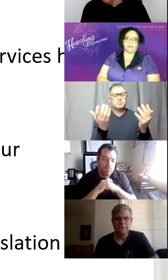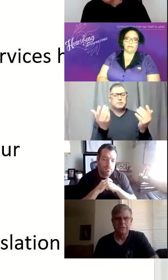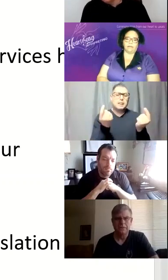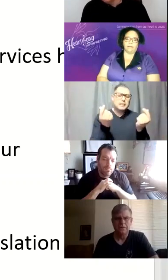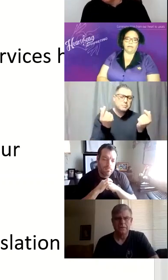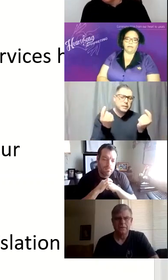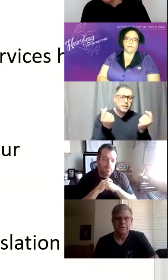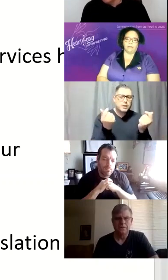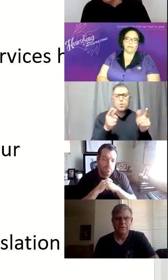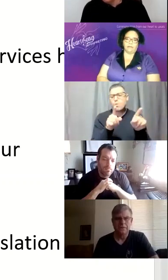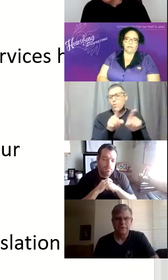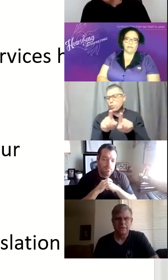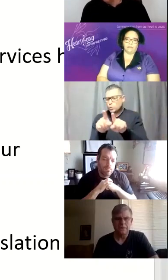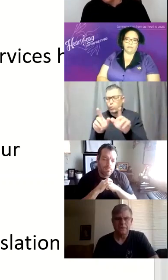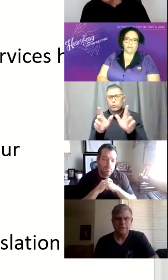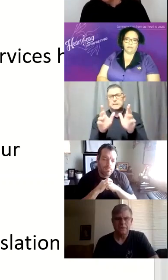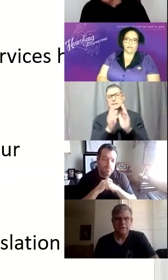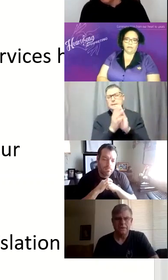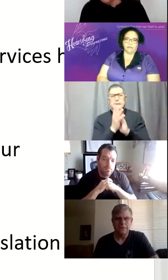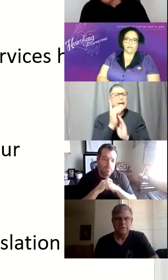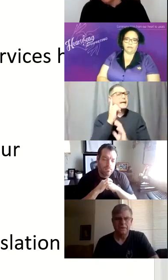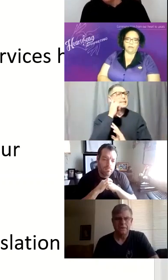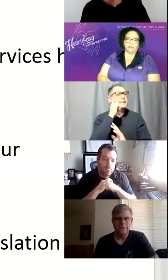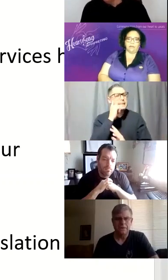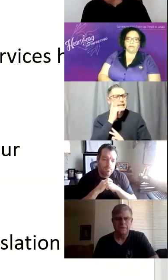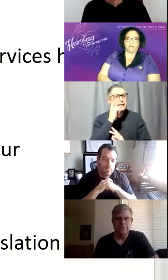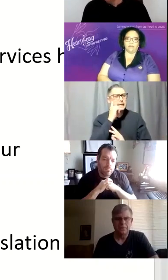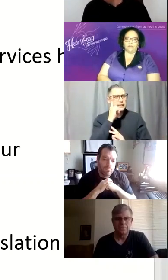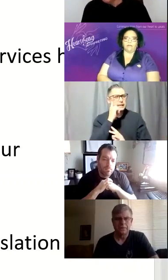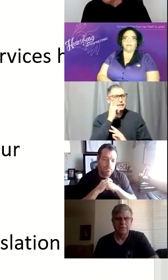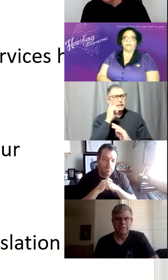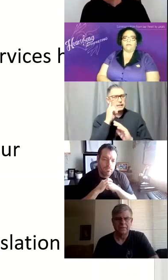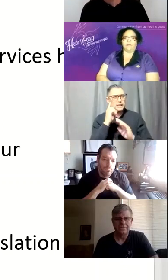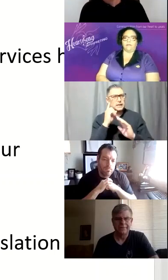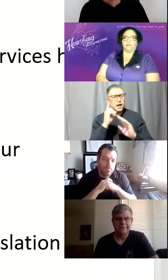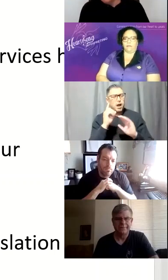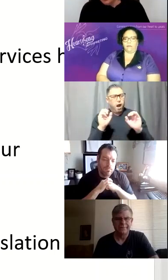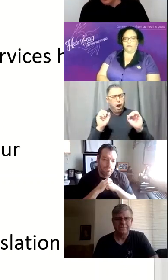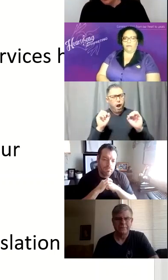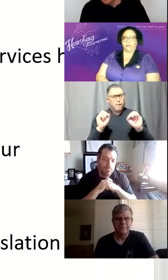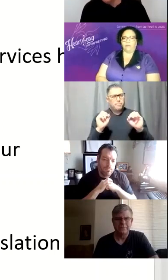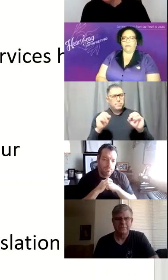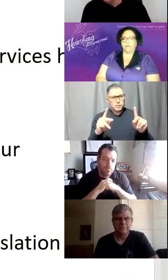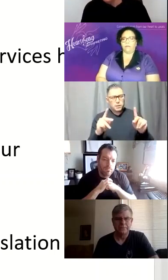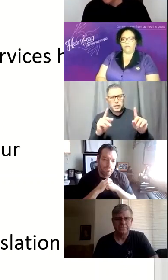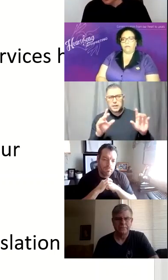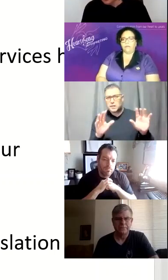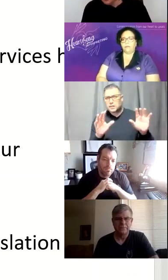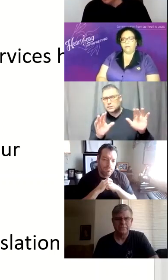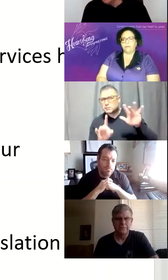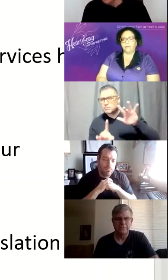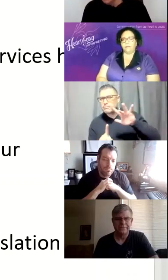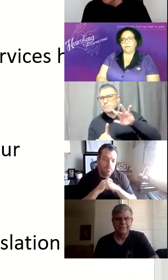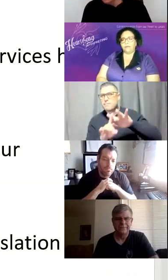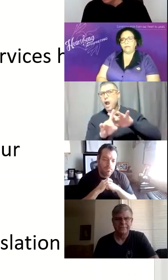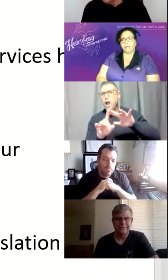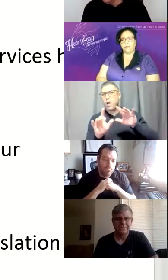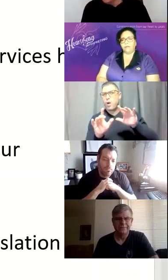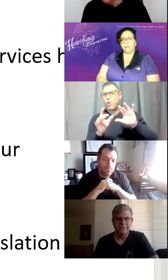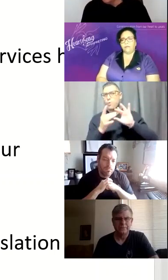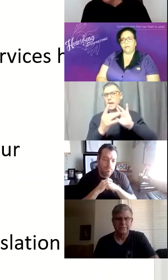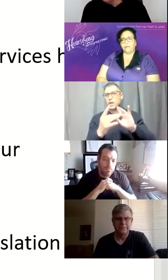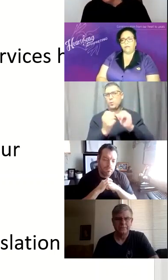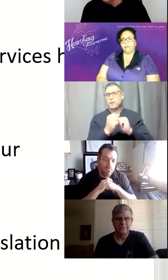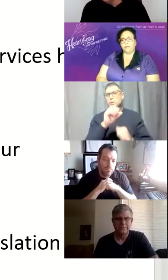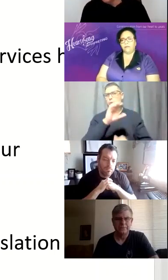though. Also, I think there is emerging opportunities to meet with Zoom that can be taken advantage of.